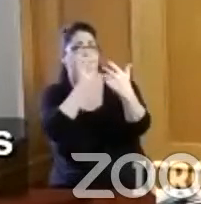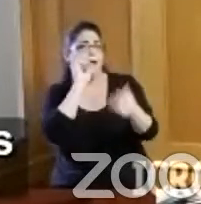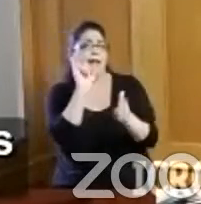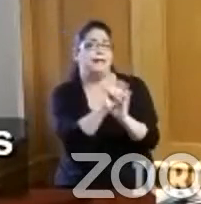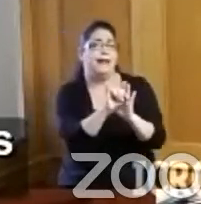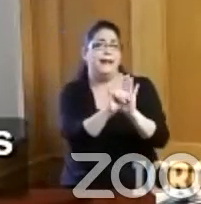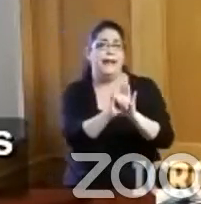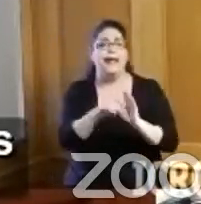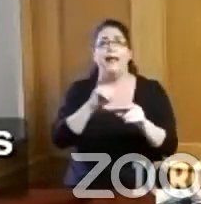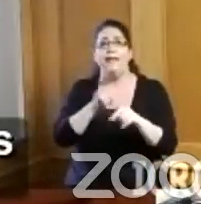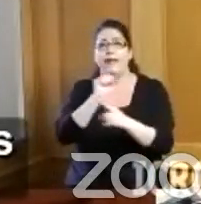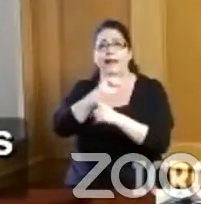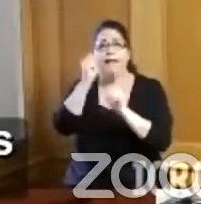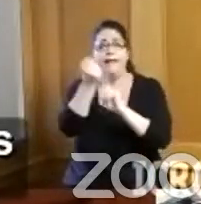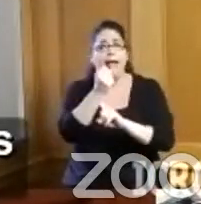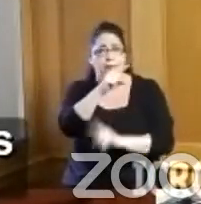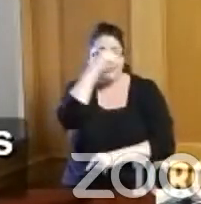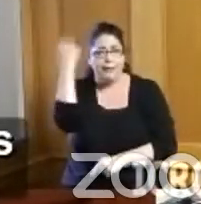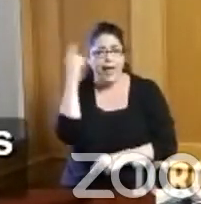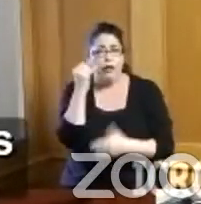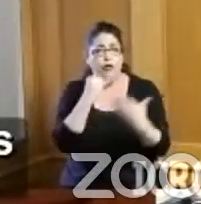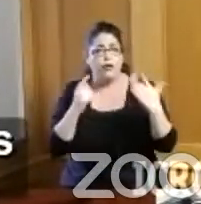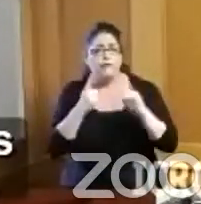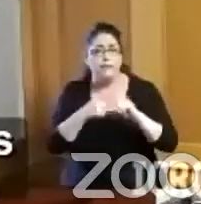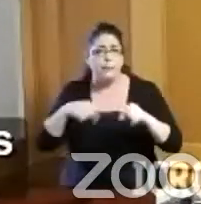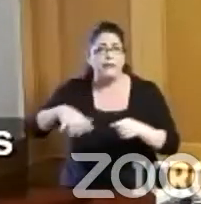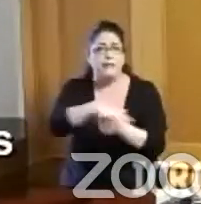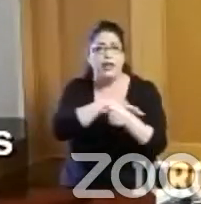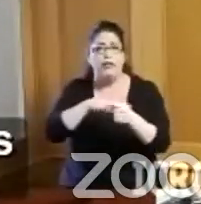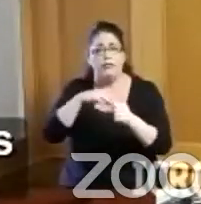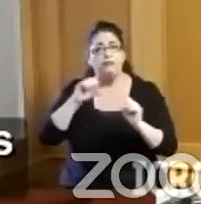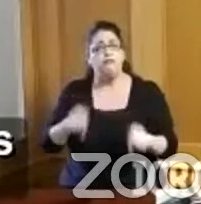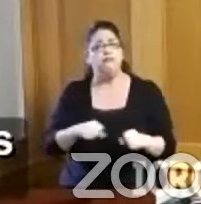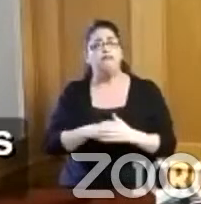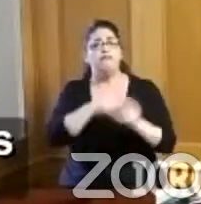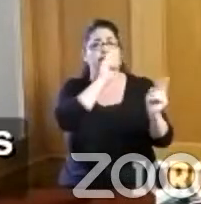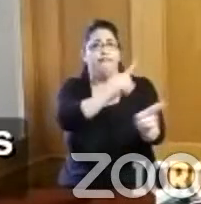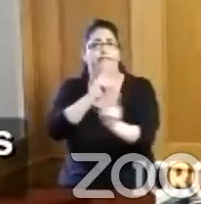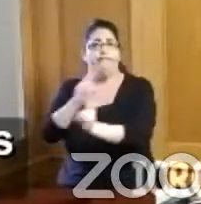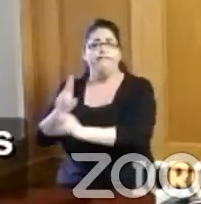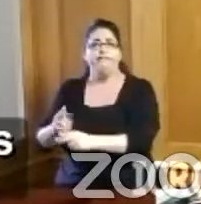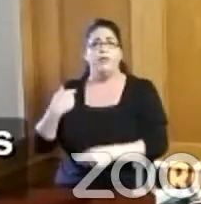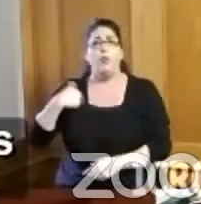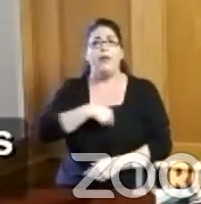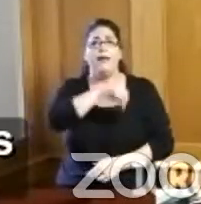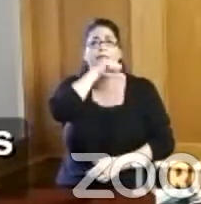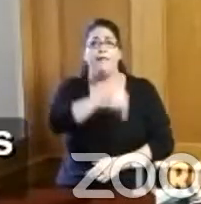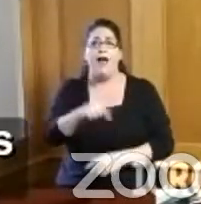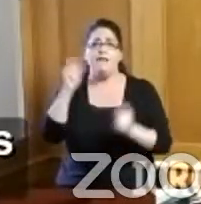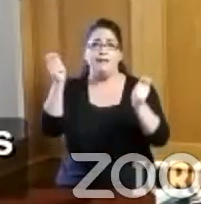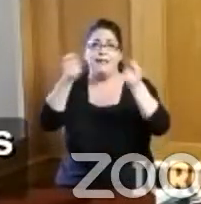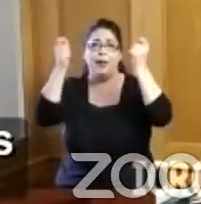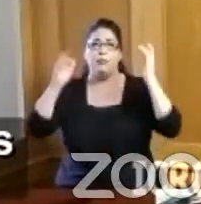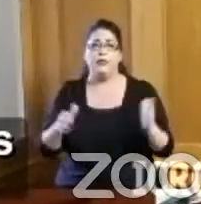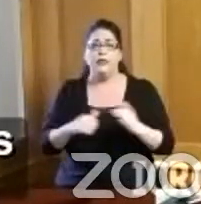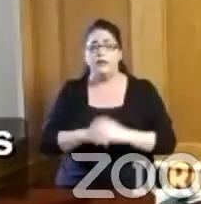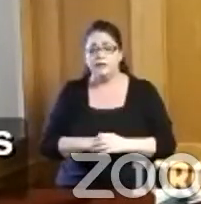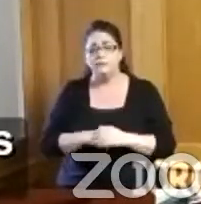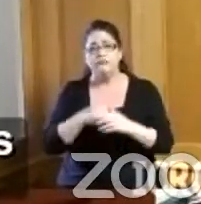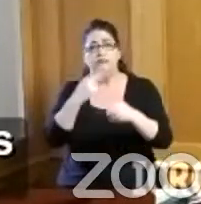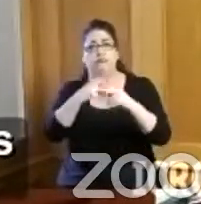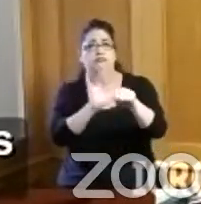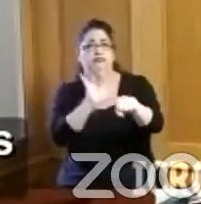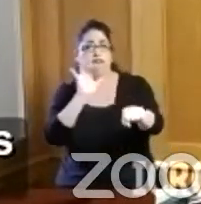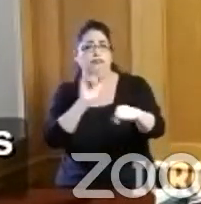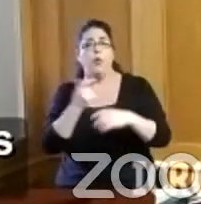And in this case, the accomplishments of Black artists from this area. We are a society who loves celebrities. We find reasons at